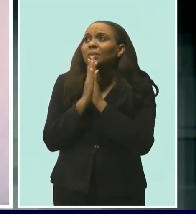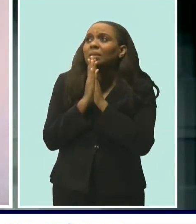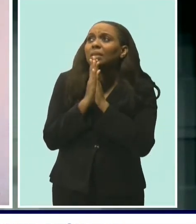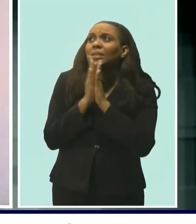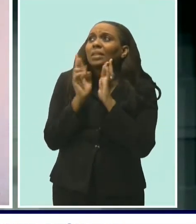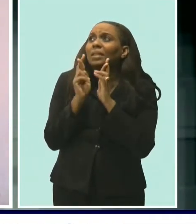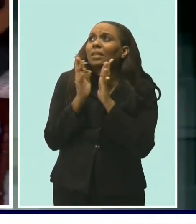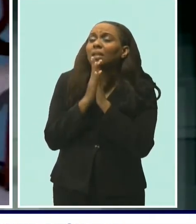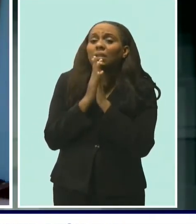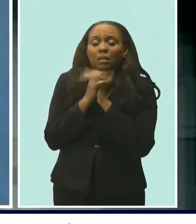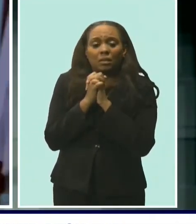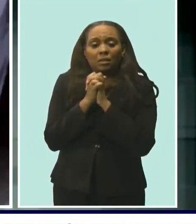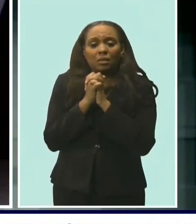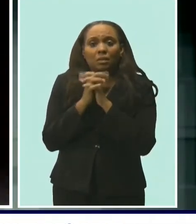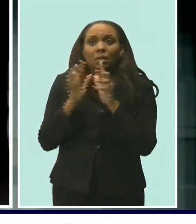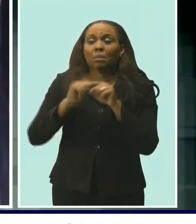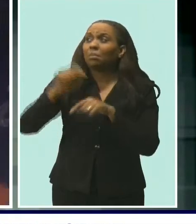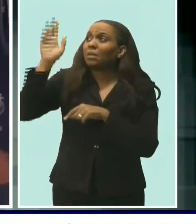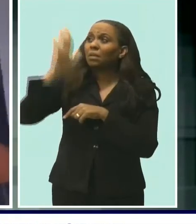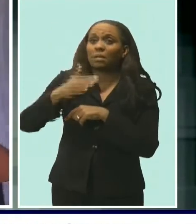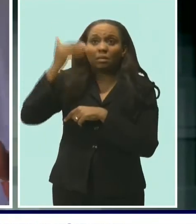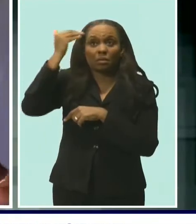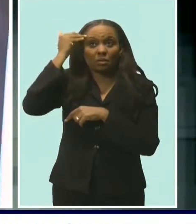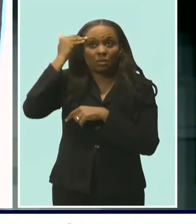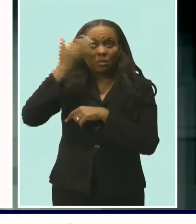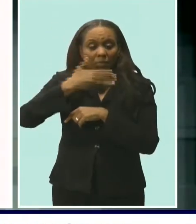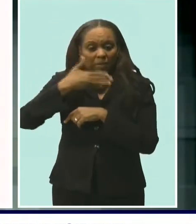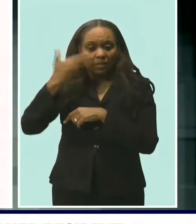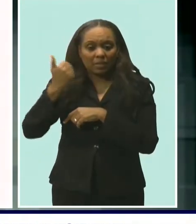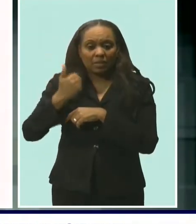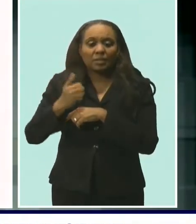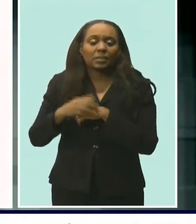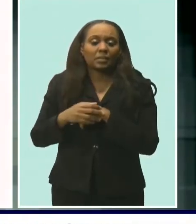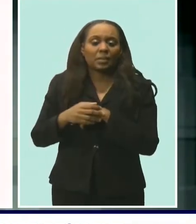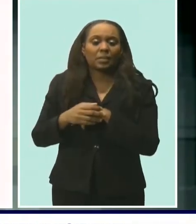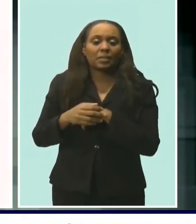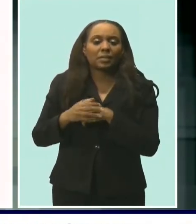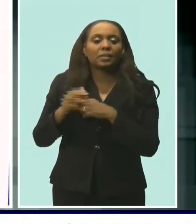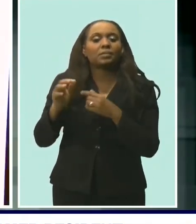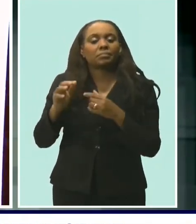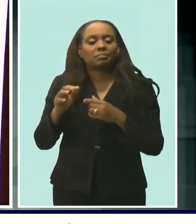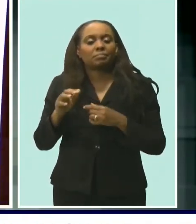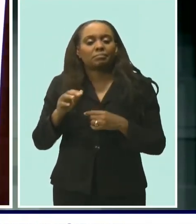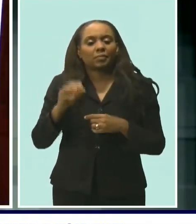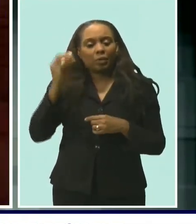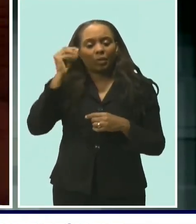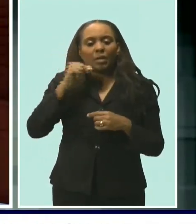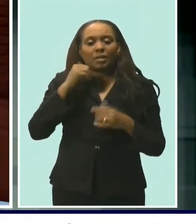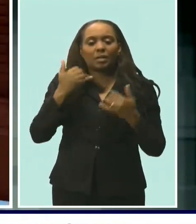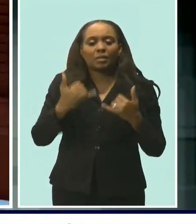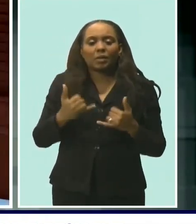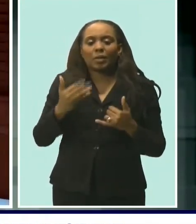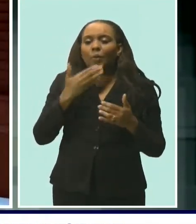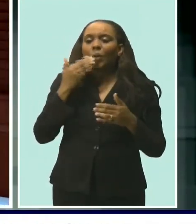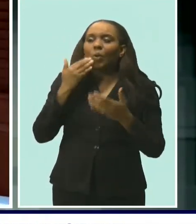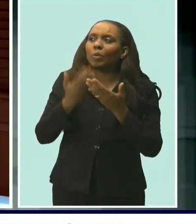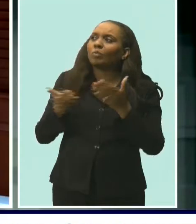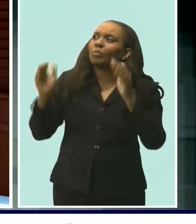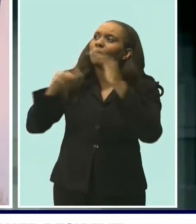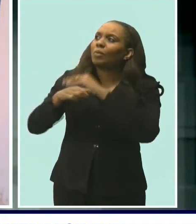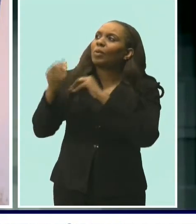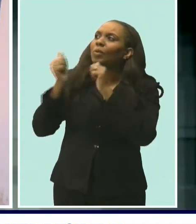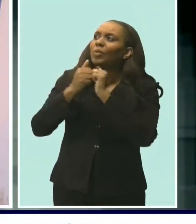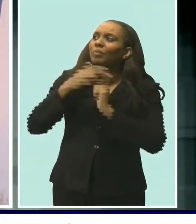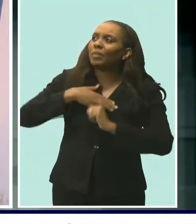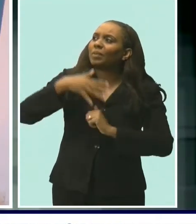but God knows best, and he's gone home to be with his maker, my mother and the father and the rest